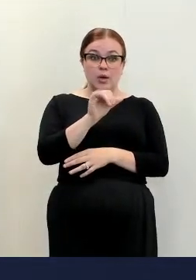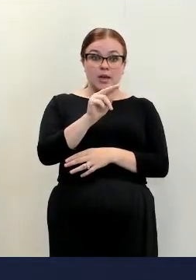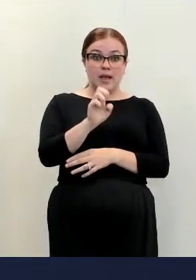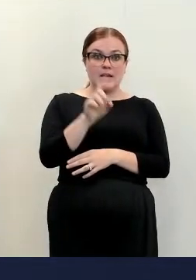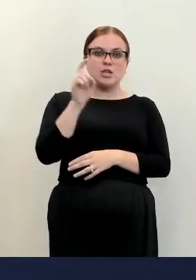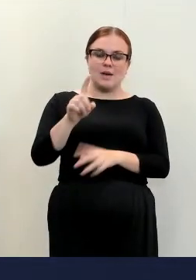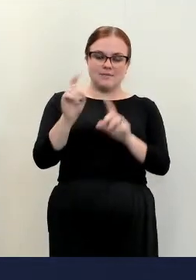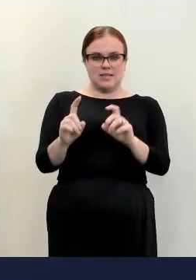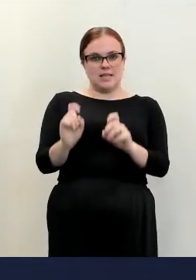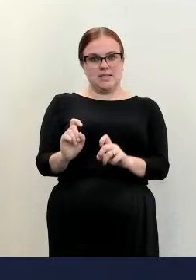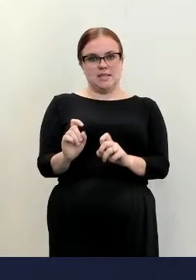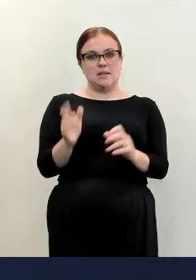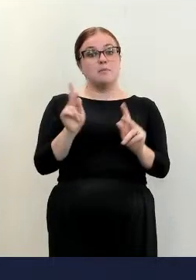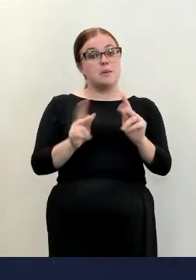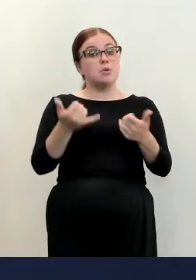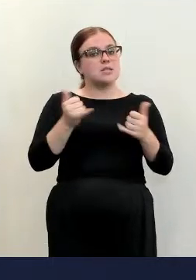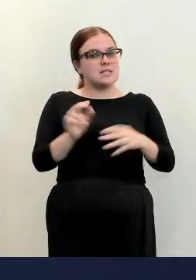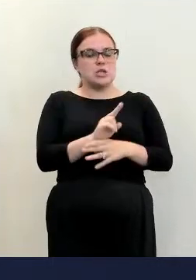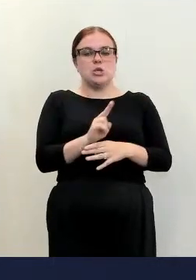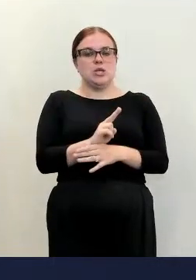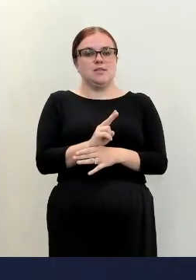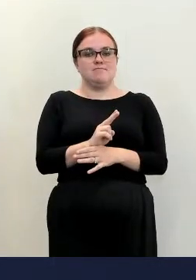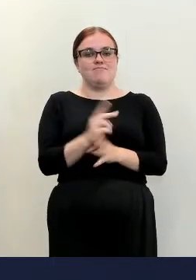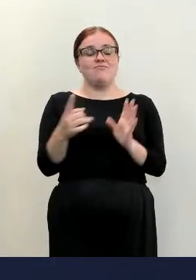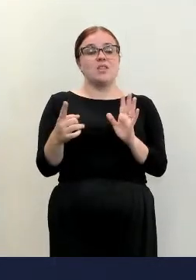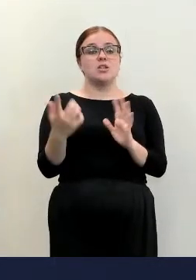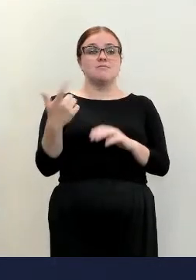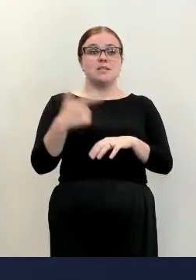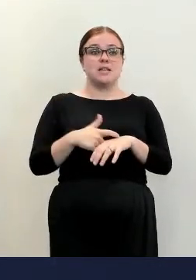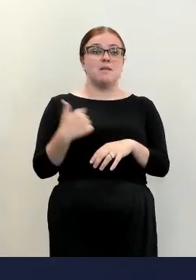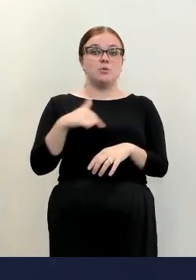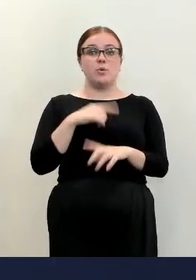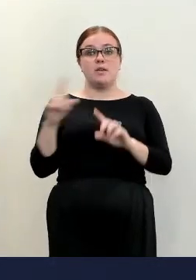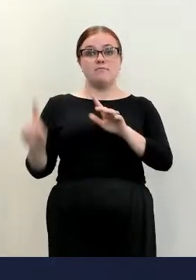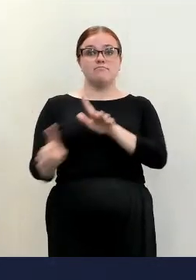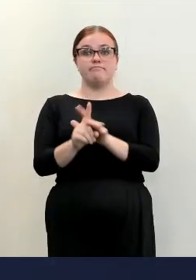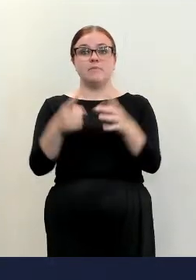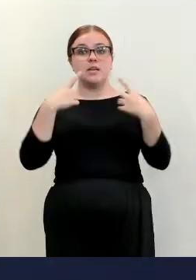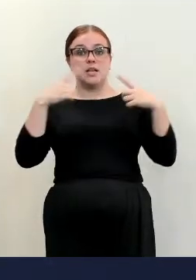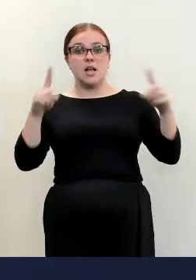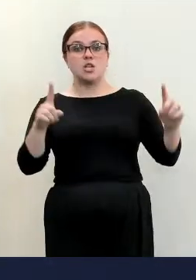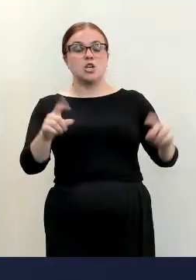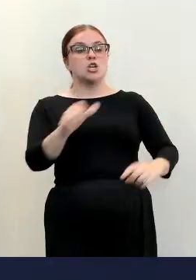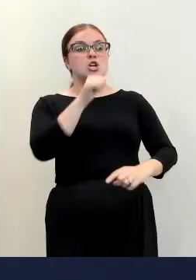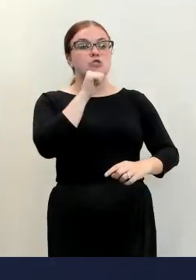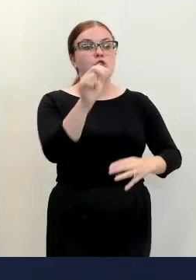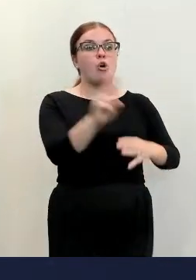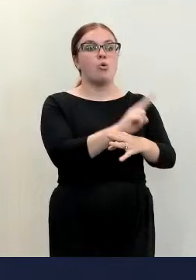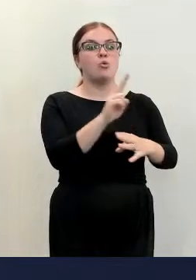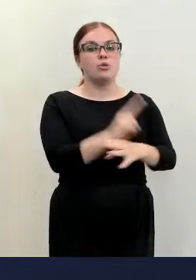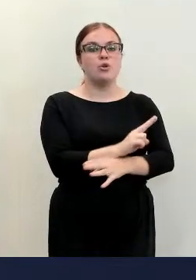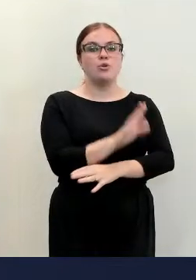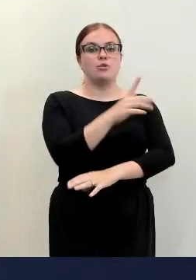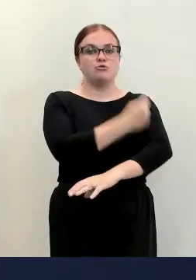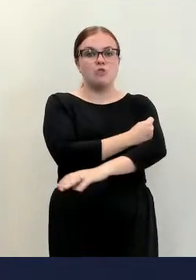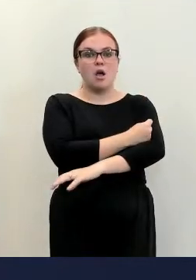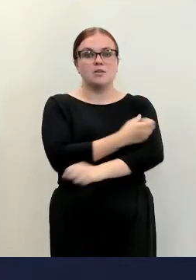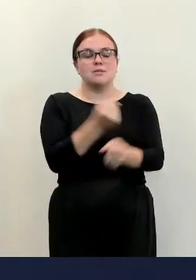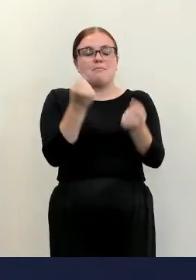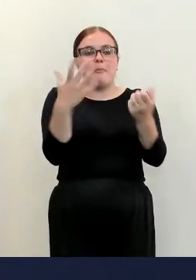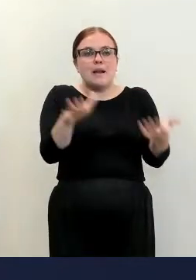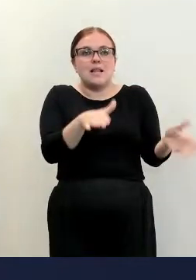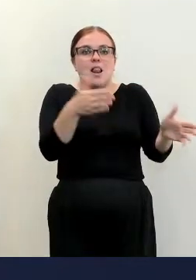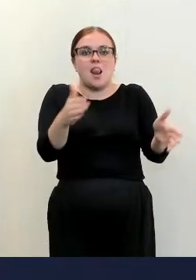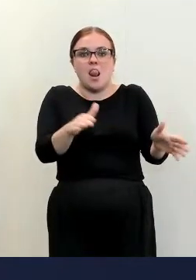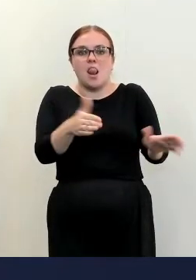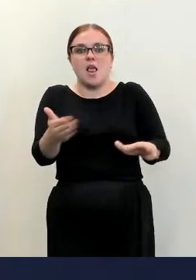it. People are still going to use it. There's been times in which we've come out here and announced, don't use your drugs, because we're seeing this massive spike of deaths